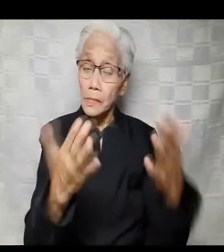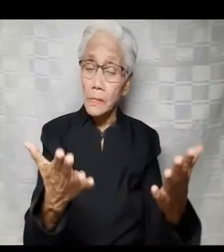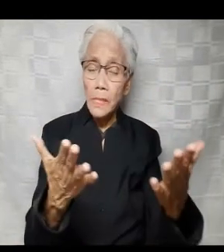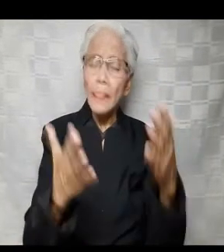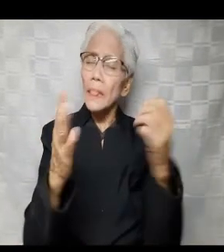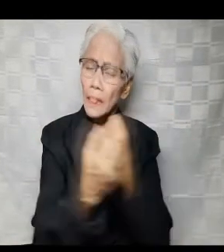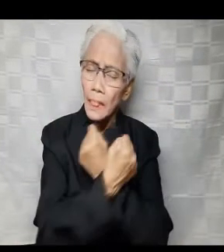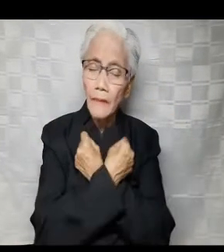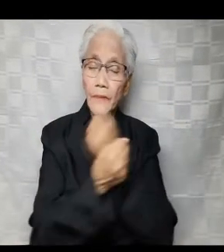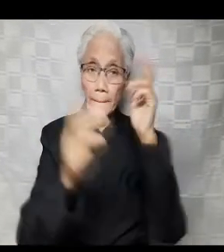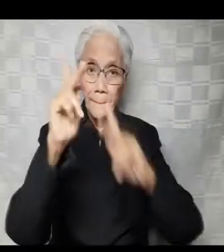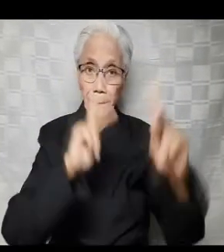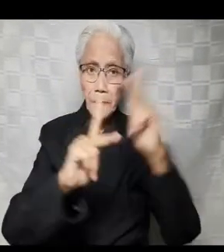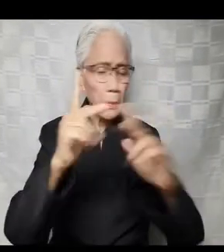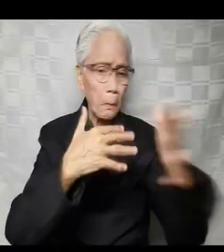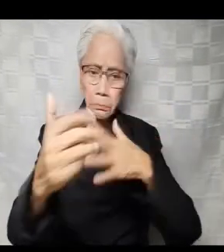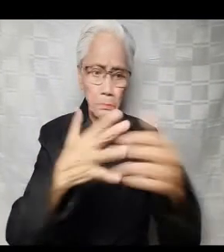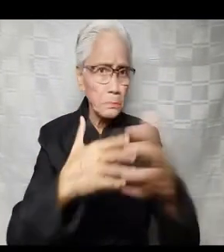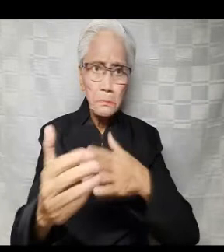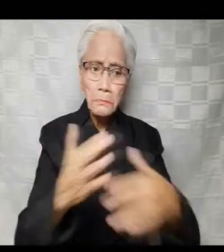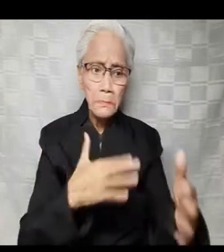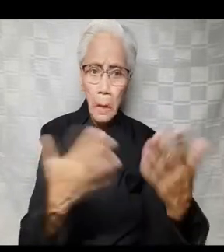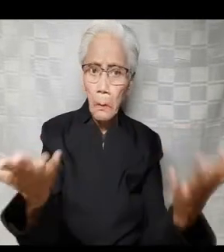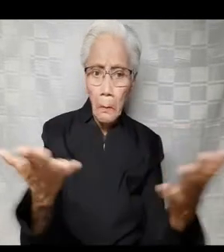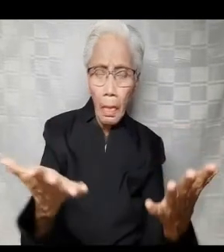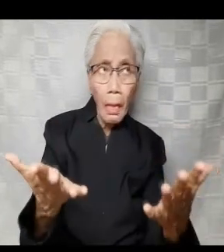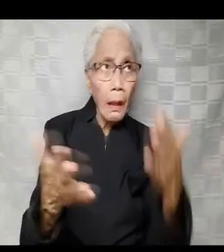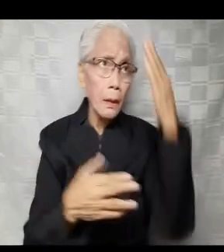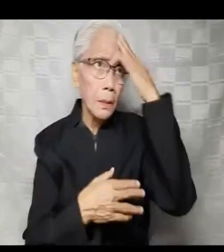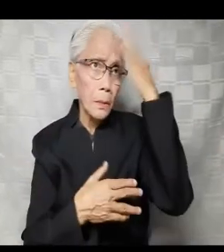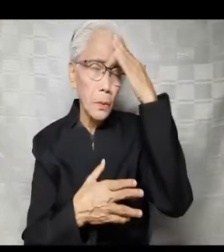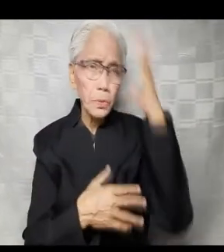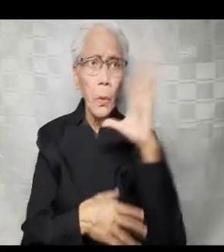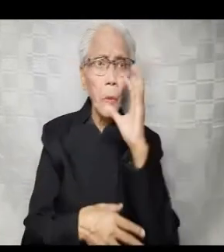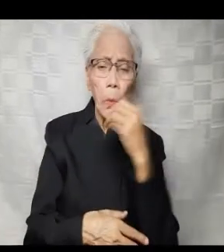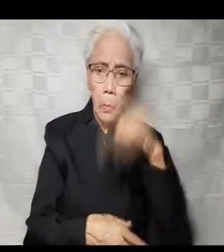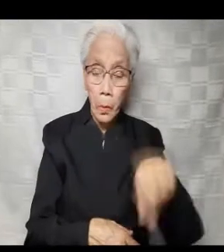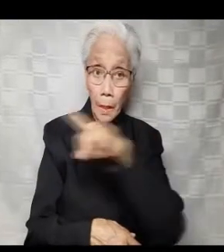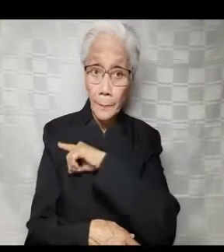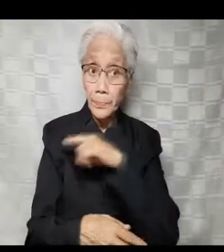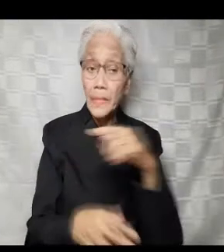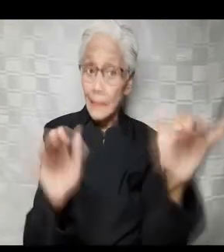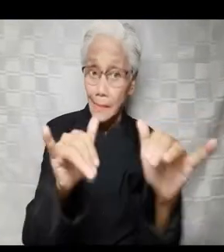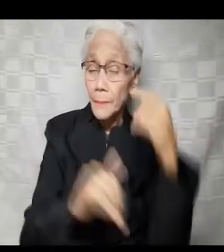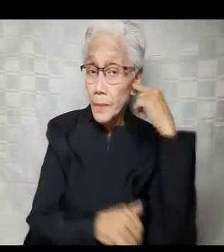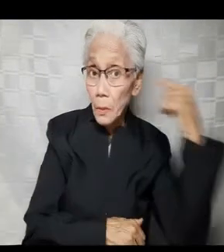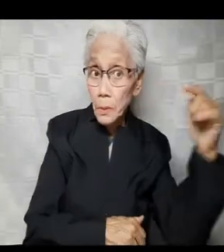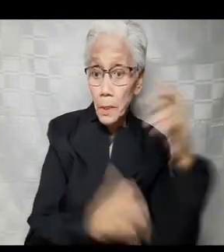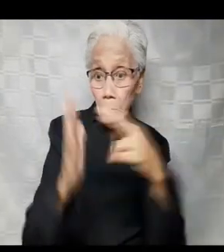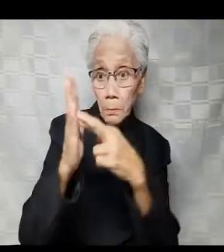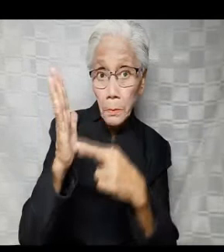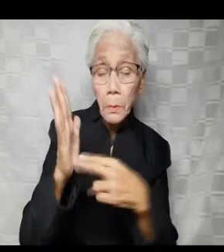Christians and loving people even when no one cares to know who we are. The golden rule